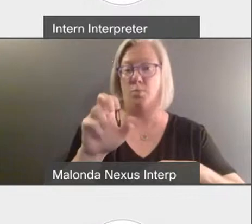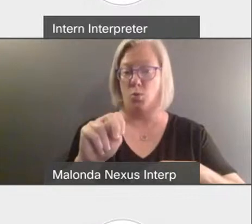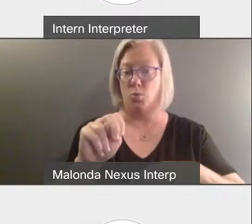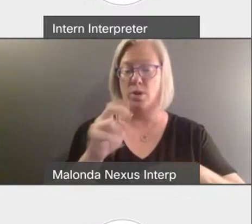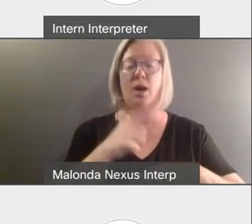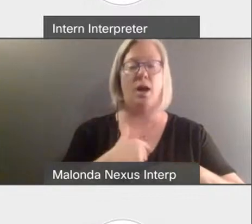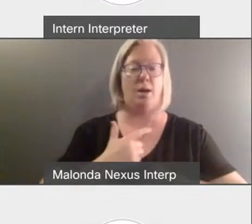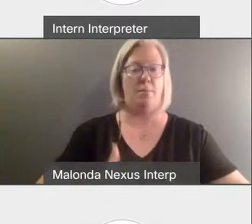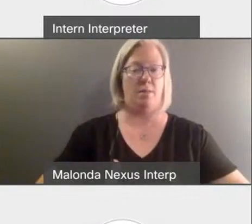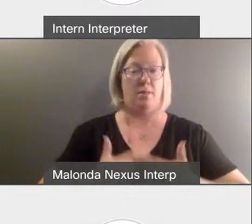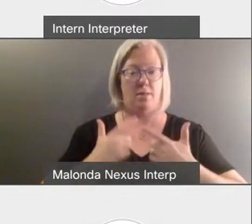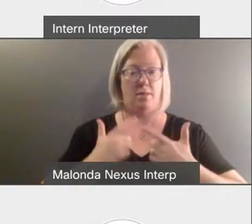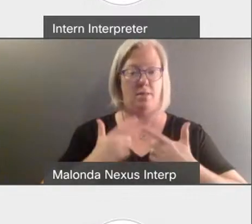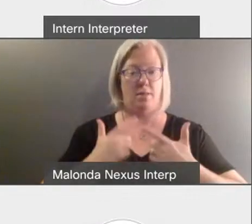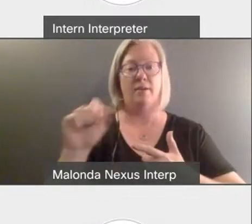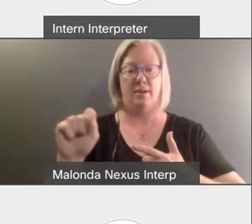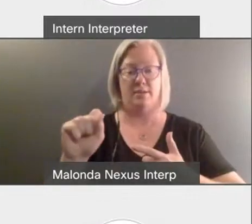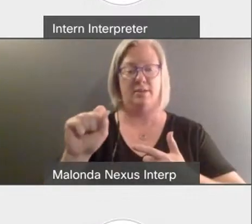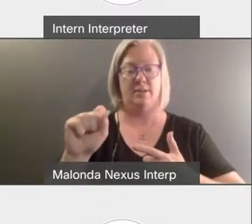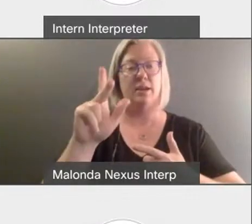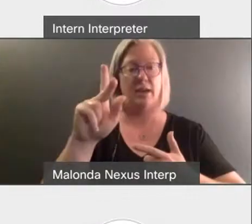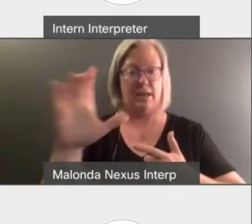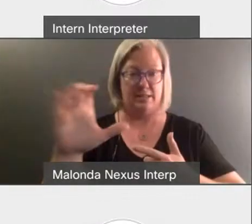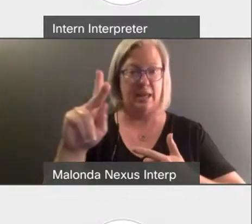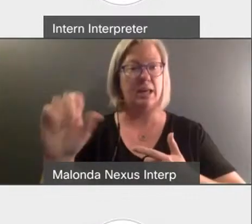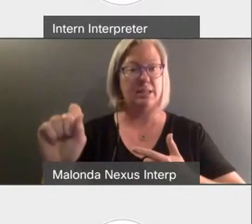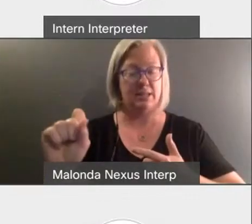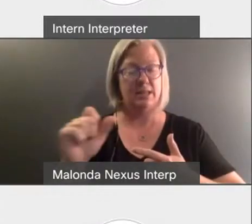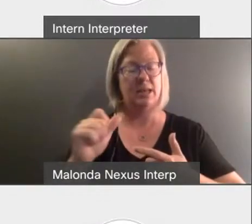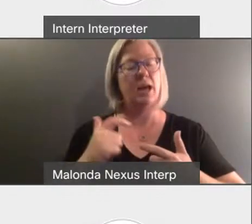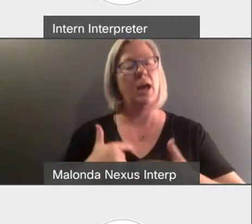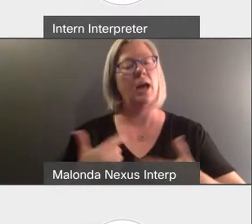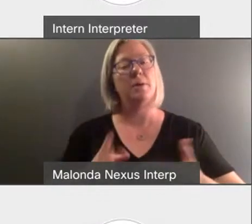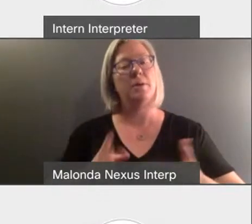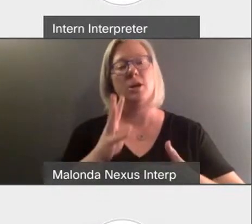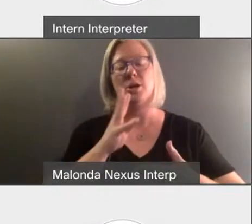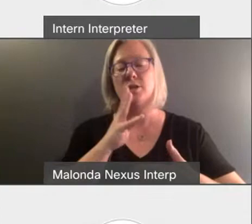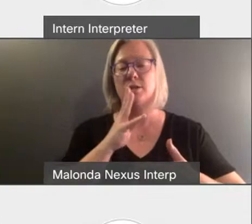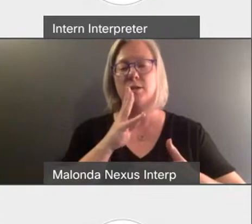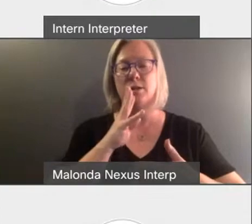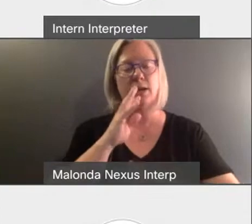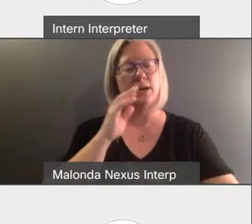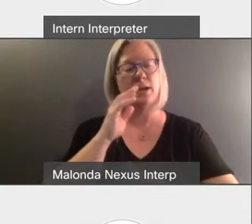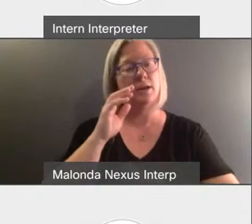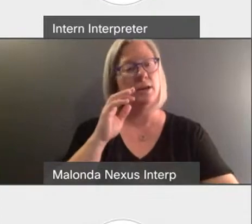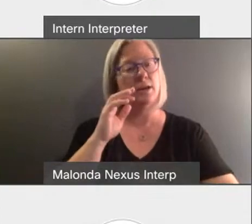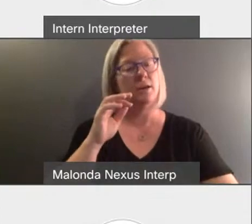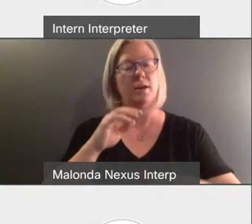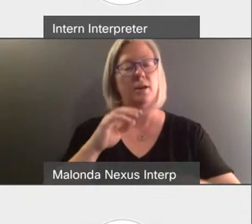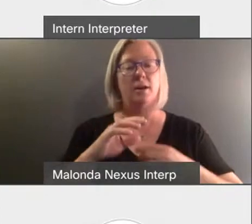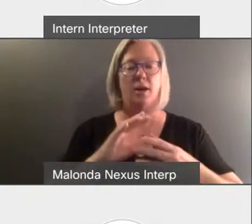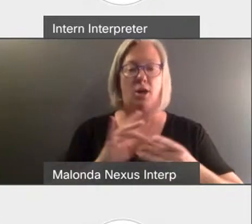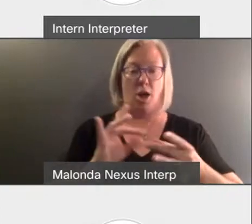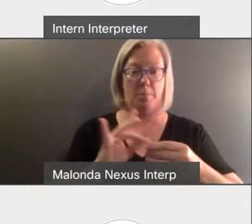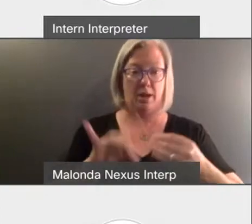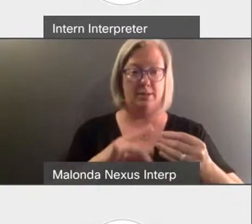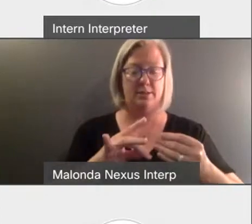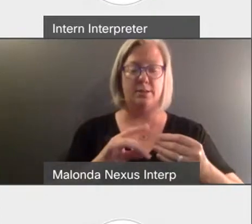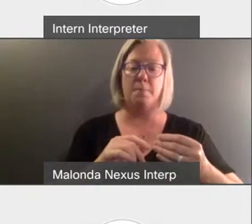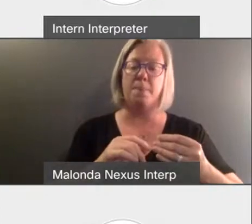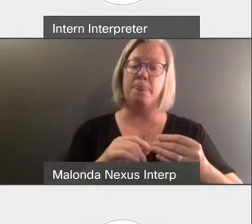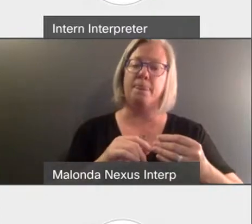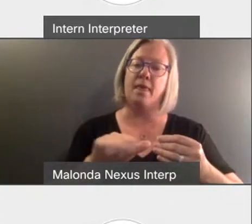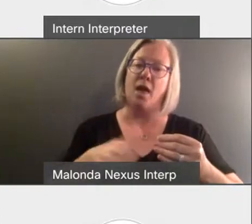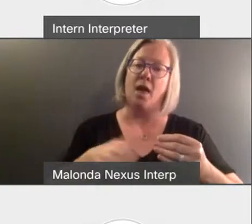resident of Kansas City, Kansas. And I'm here to speak as a private citizen concerned about comments that have been made and